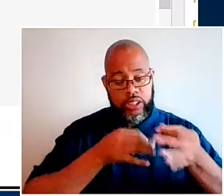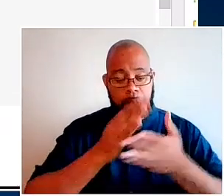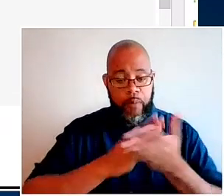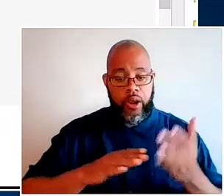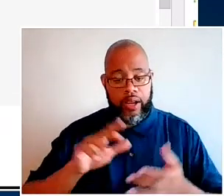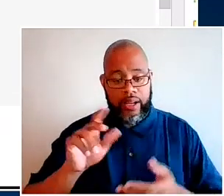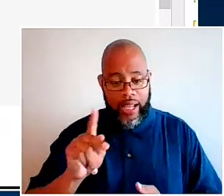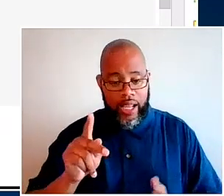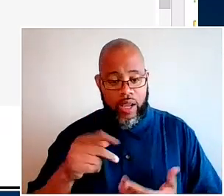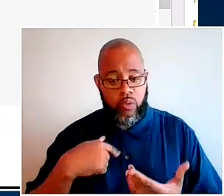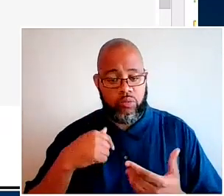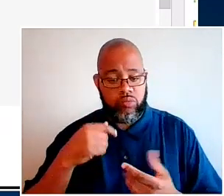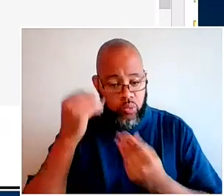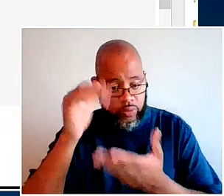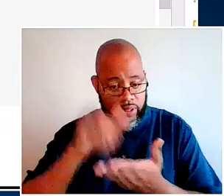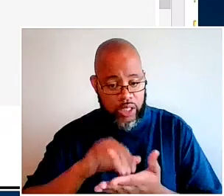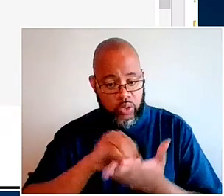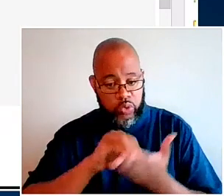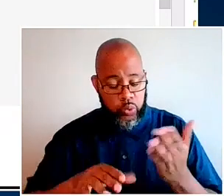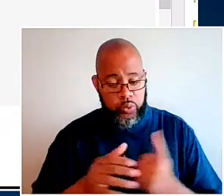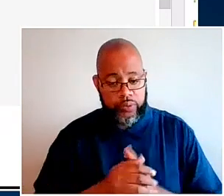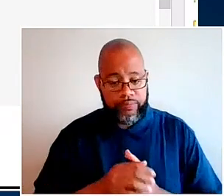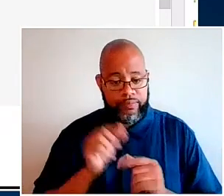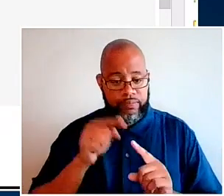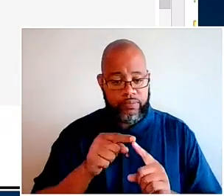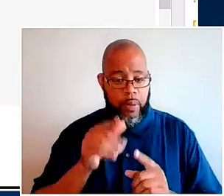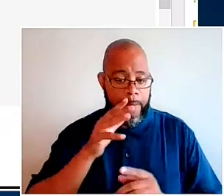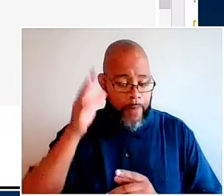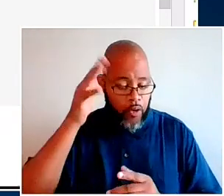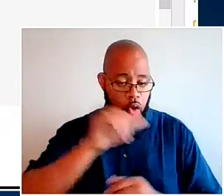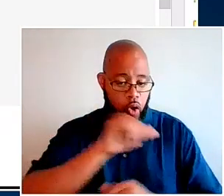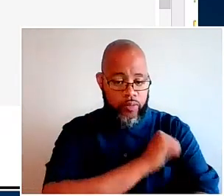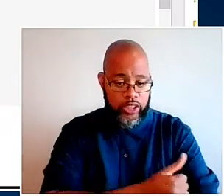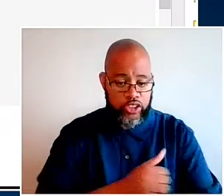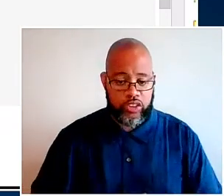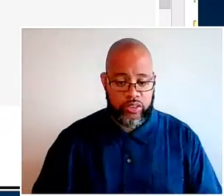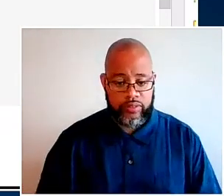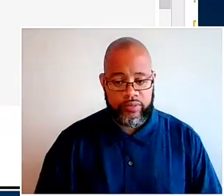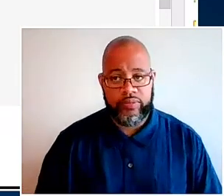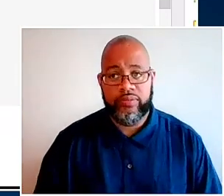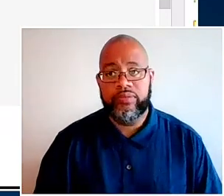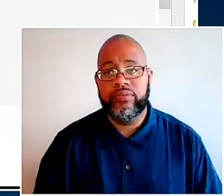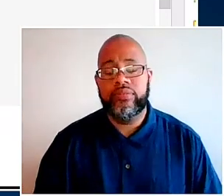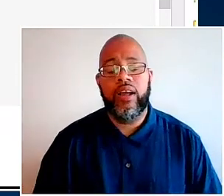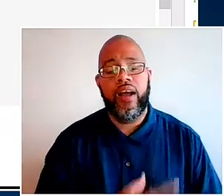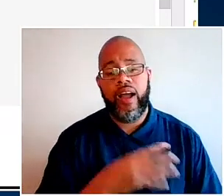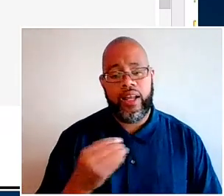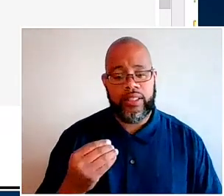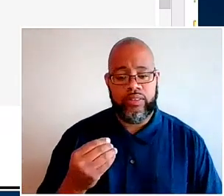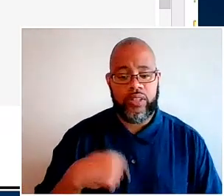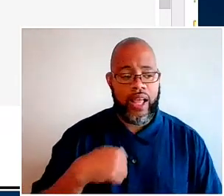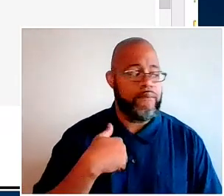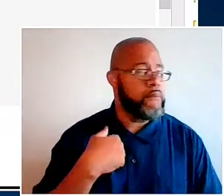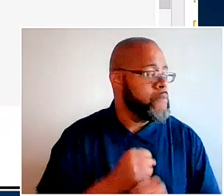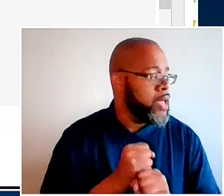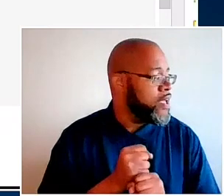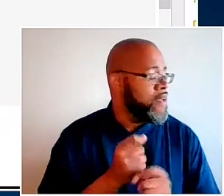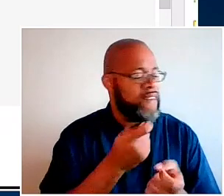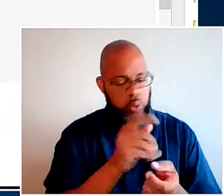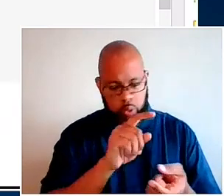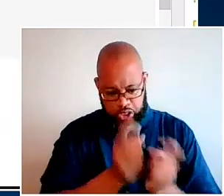dealing specifically here with student or parent authorizations. And we have made a few changes